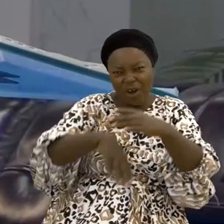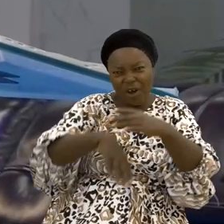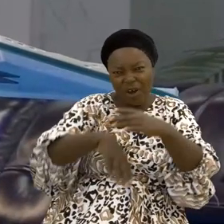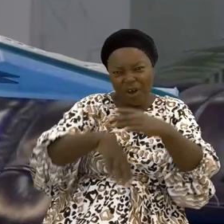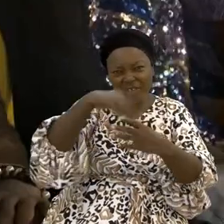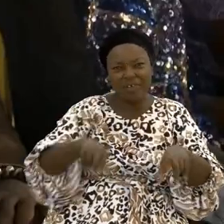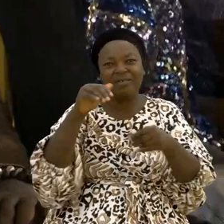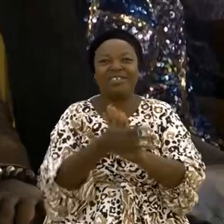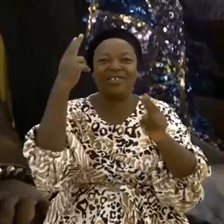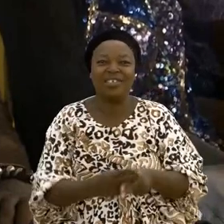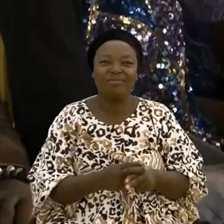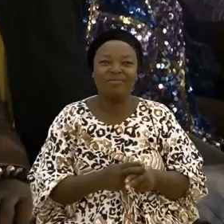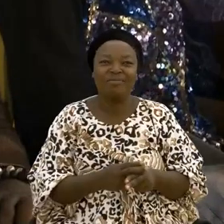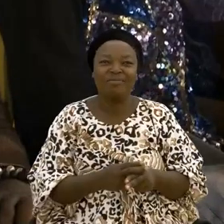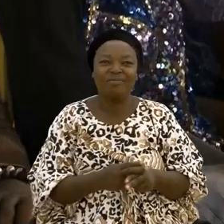life in Jesus' name.